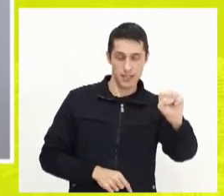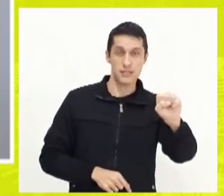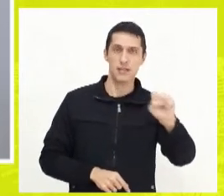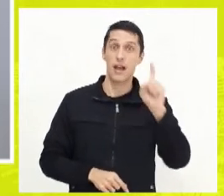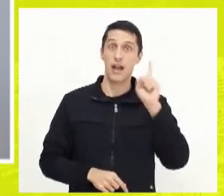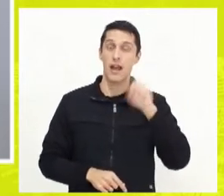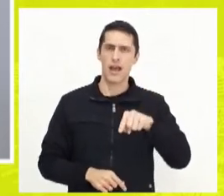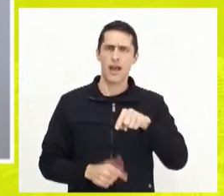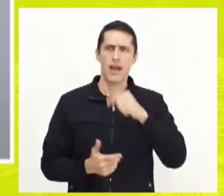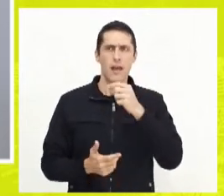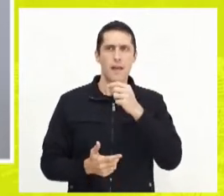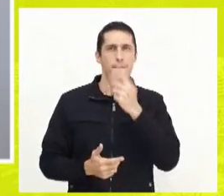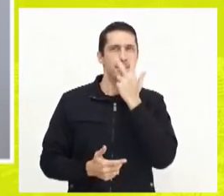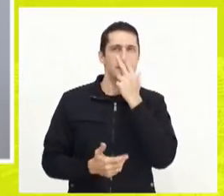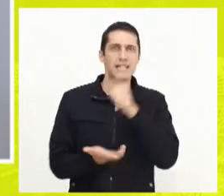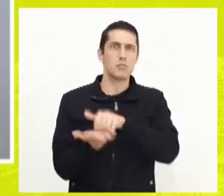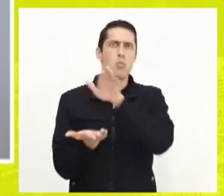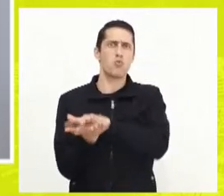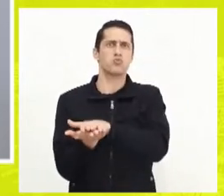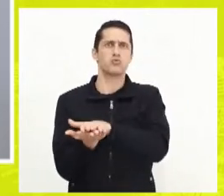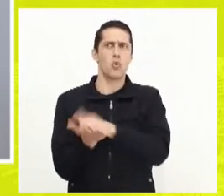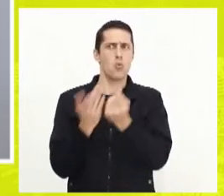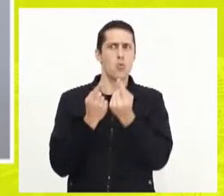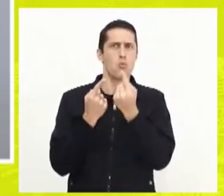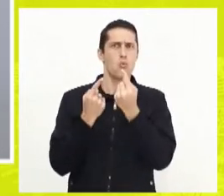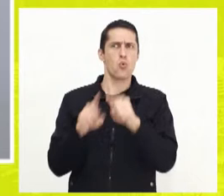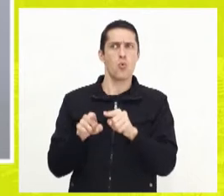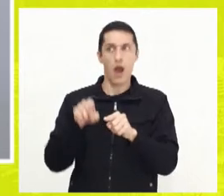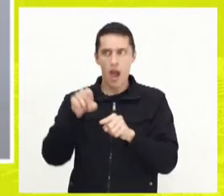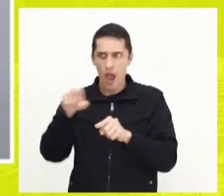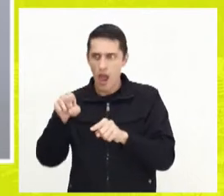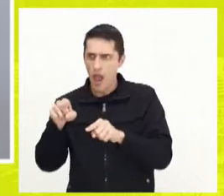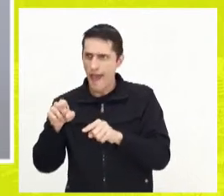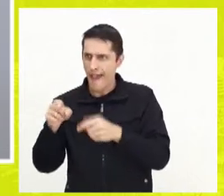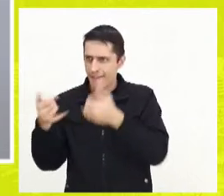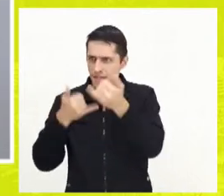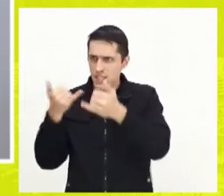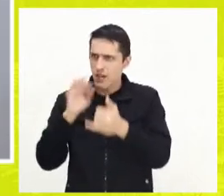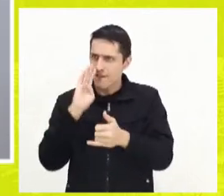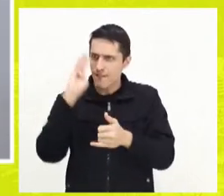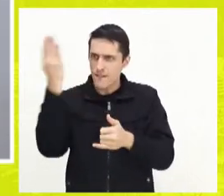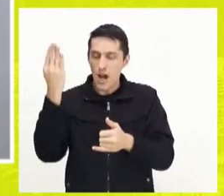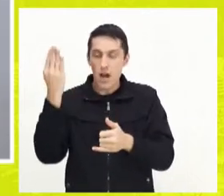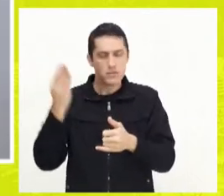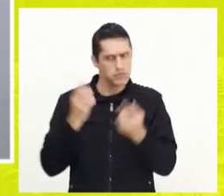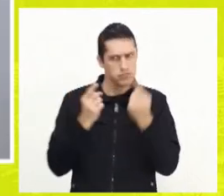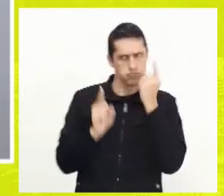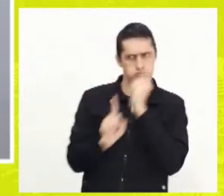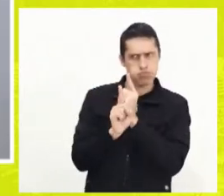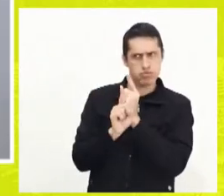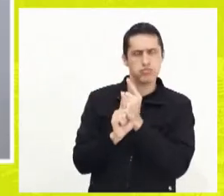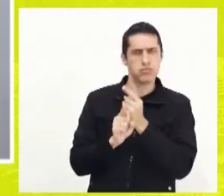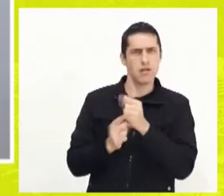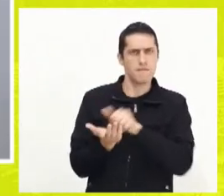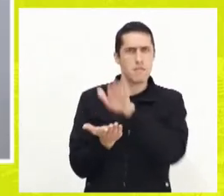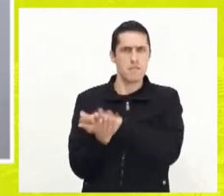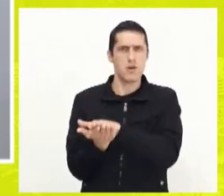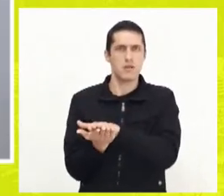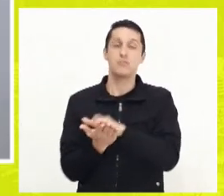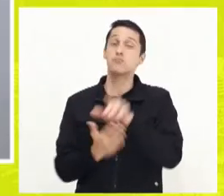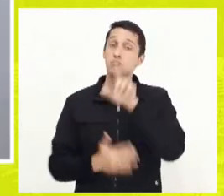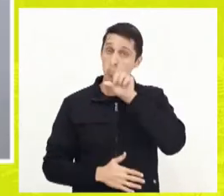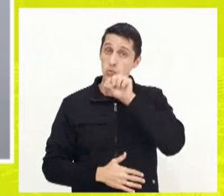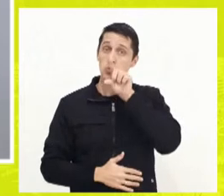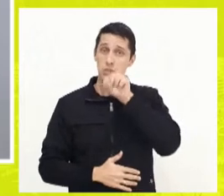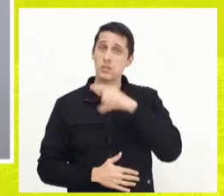do things how to do it what not what really transparent to offering a database which is really transparent so twitter